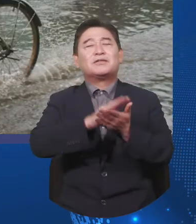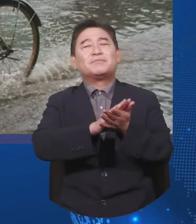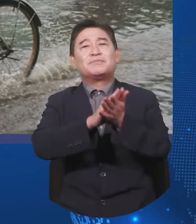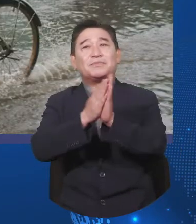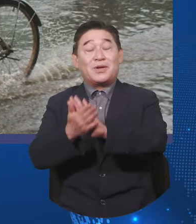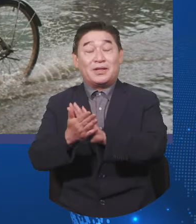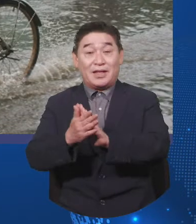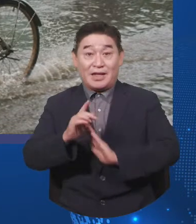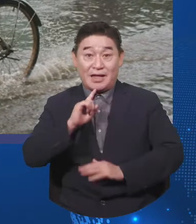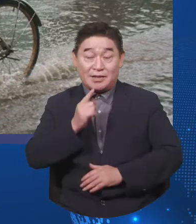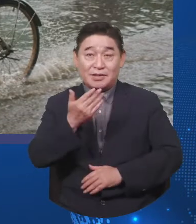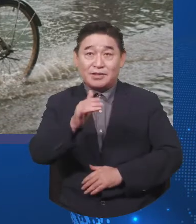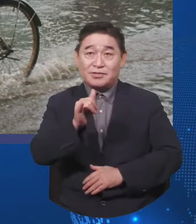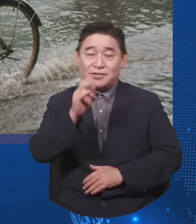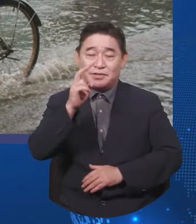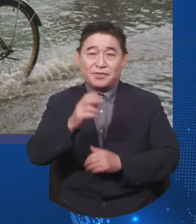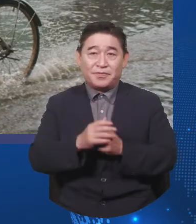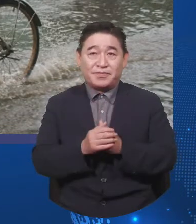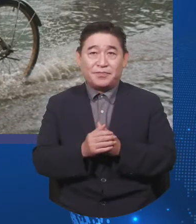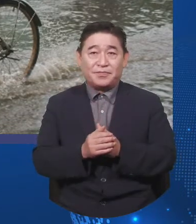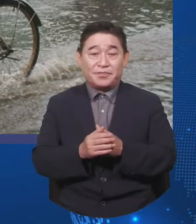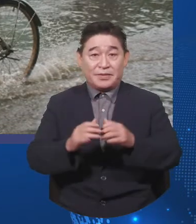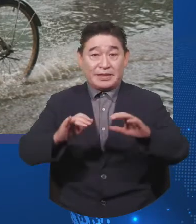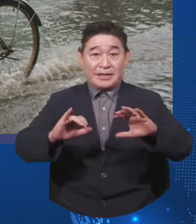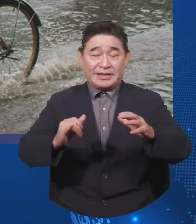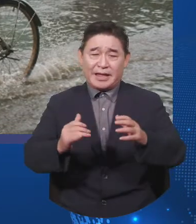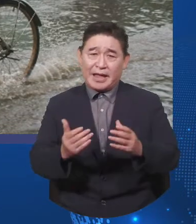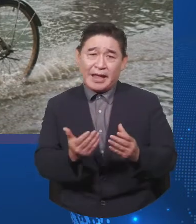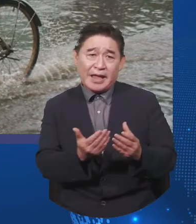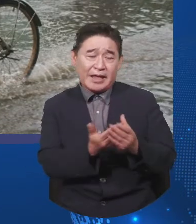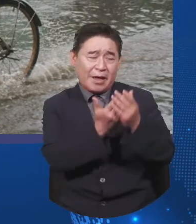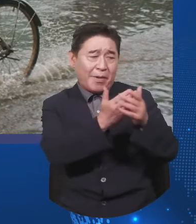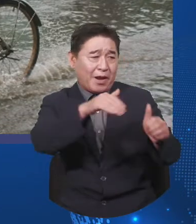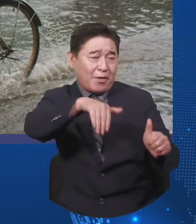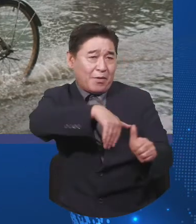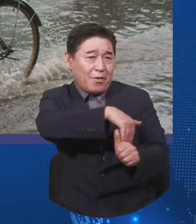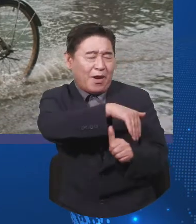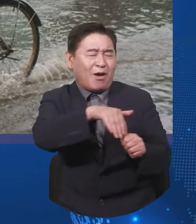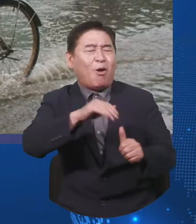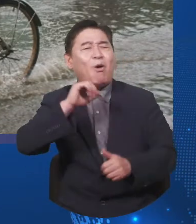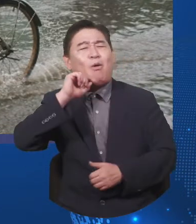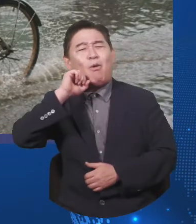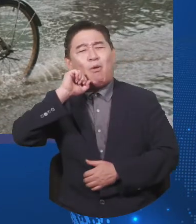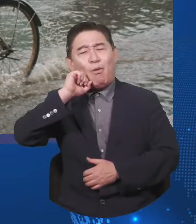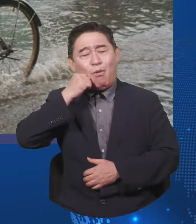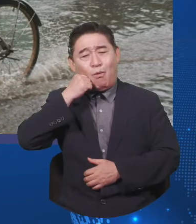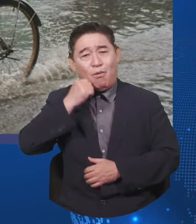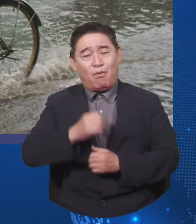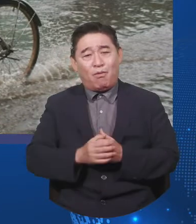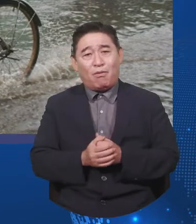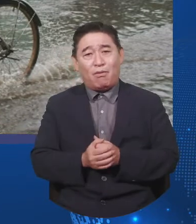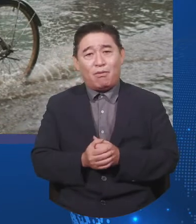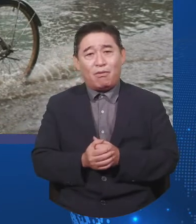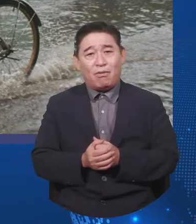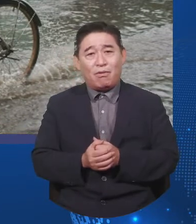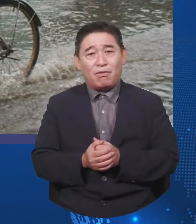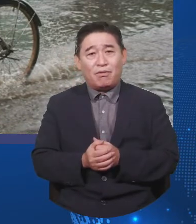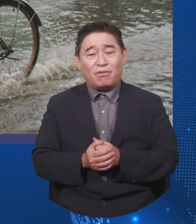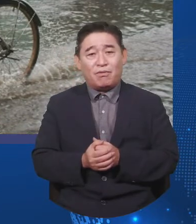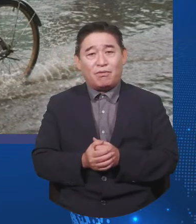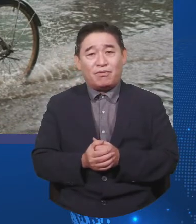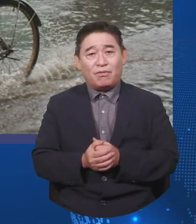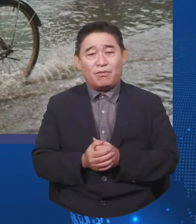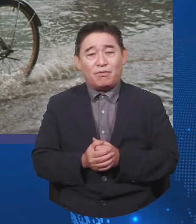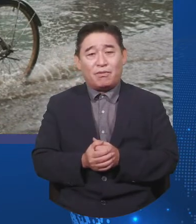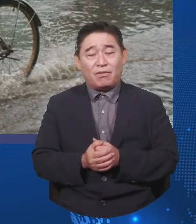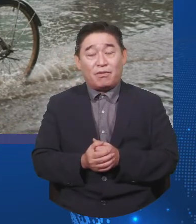the global development landscape is challenging. Despite all of this, we have these